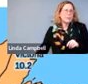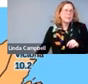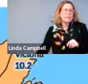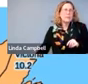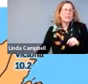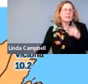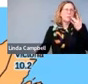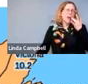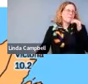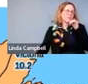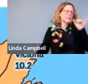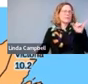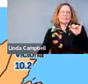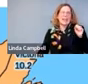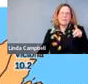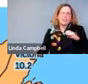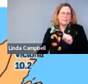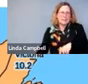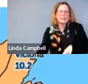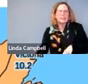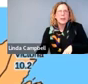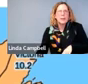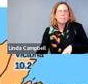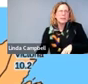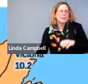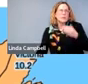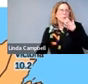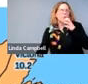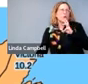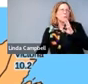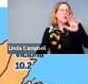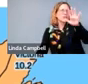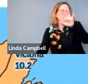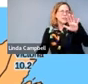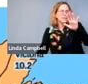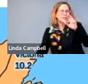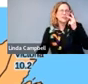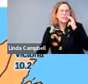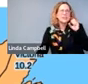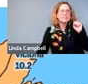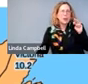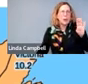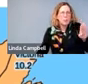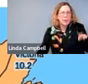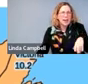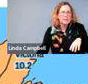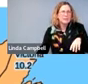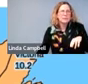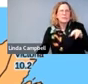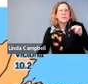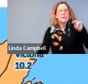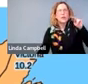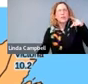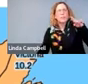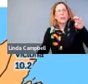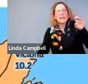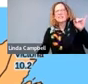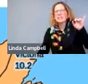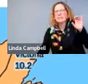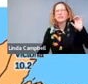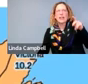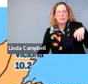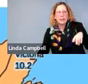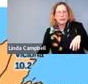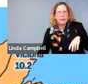So this image here is from Ontario, and it's, so you won't see the same fish assemblies, but we can see some similarities.